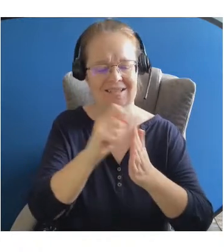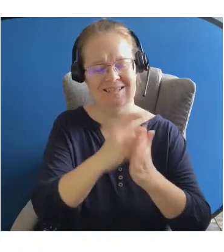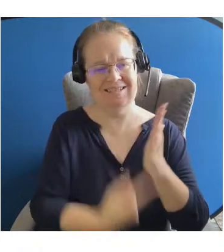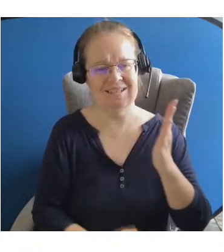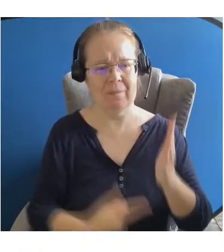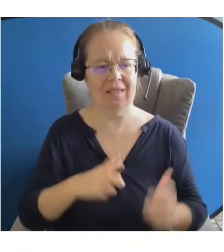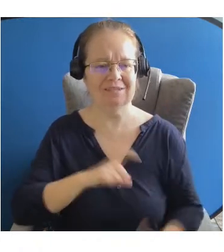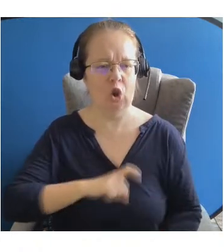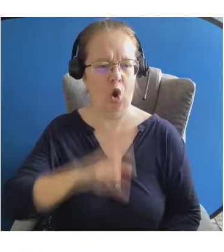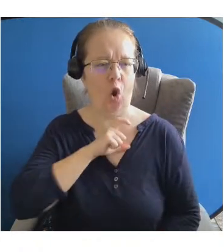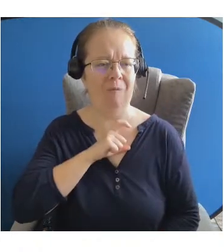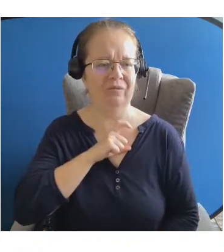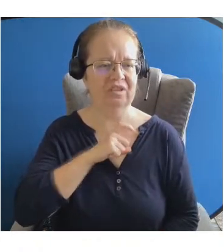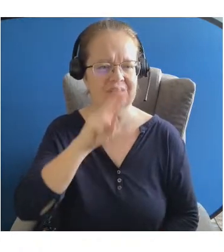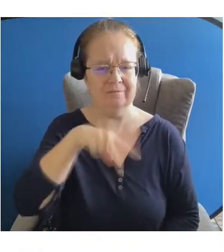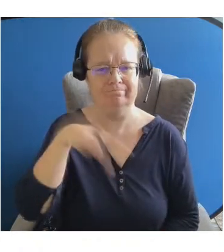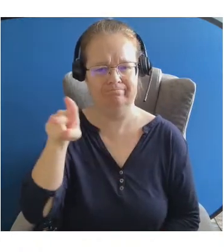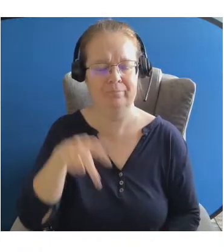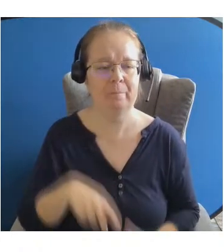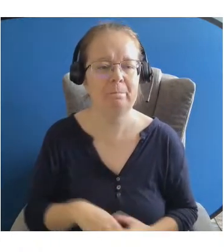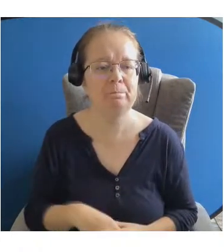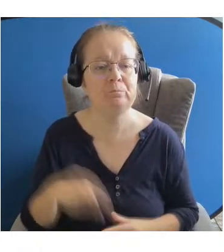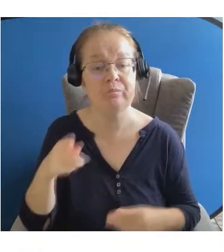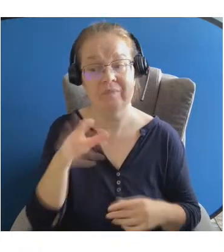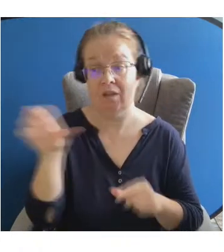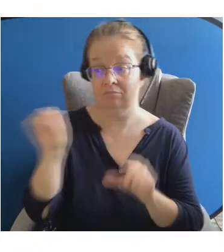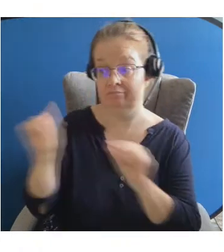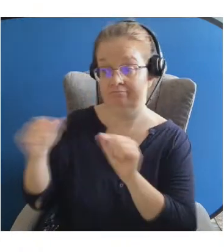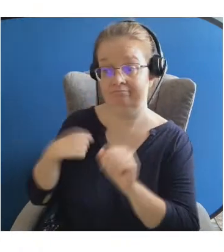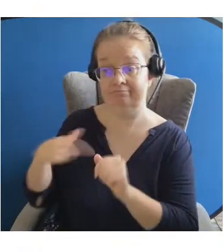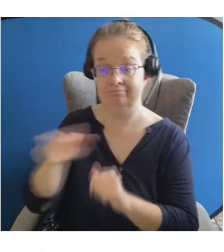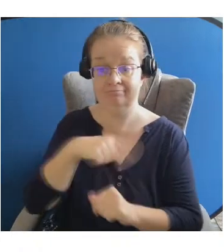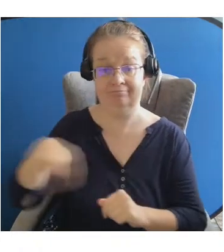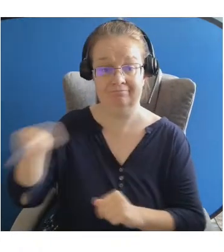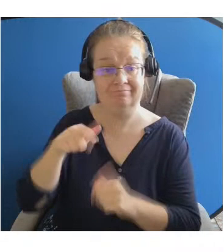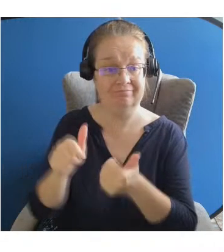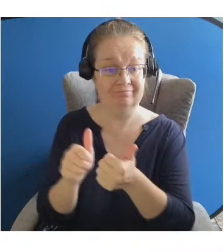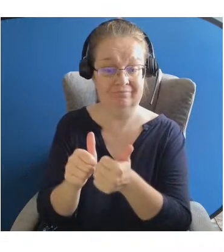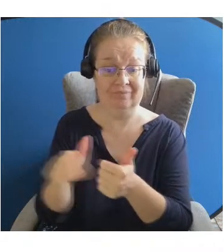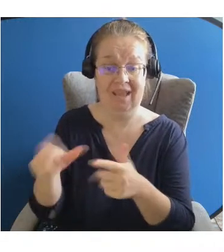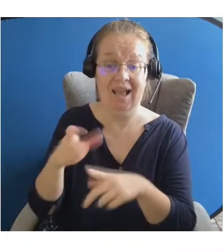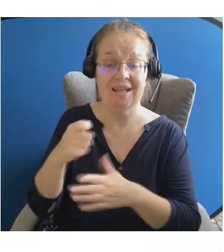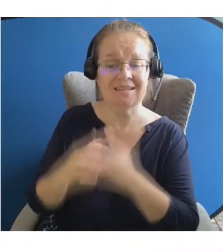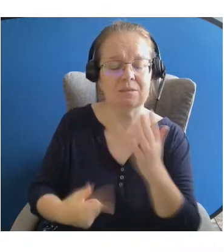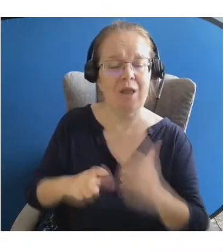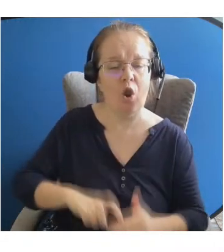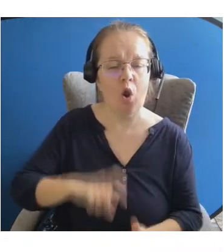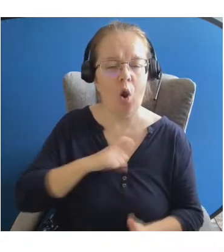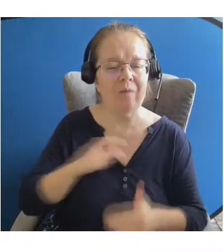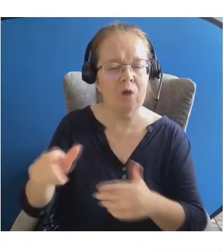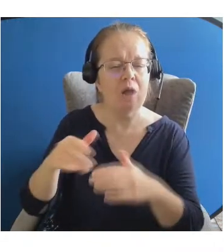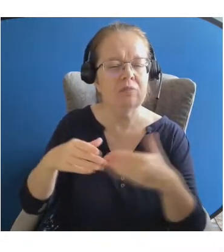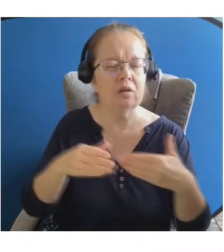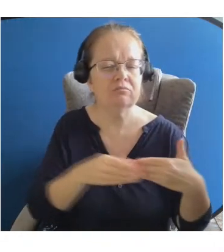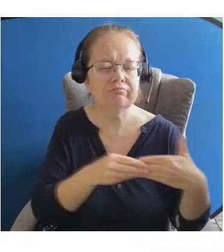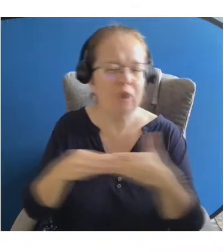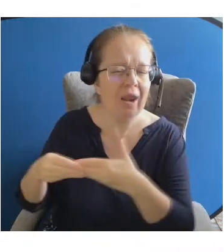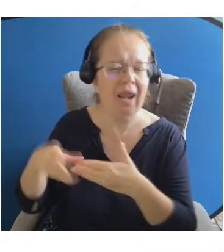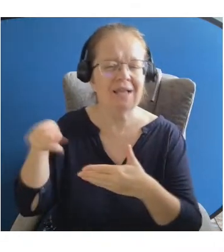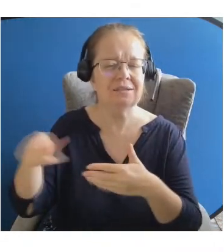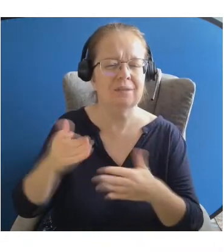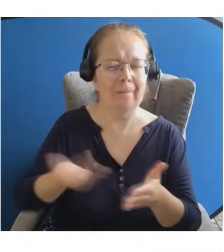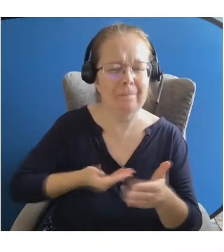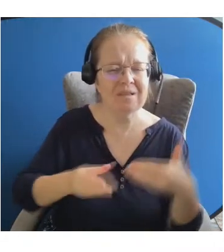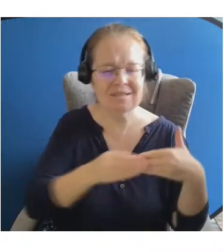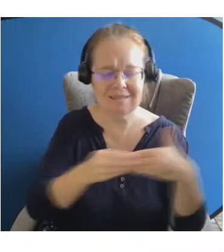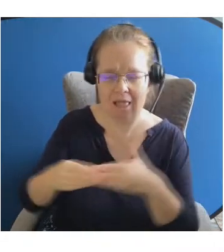itself, and to invite a number of our Disability Confident Business Leaders Group members to talk about their experience